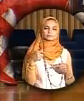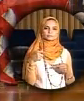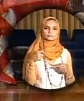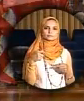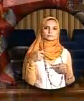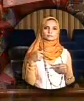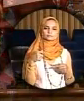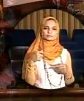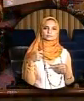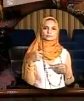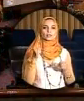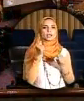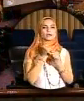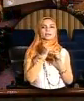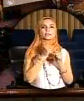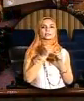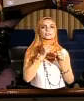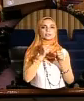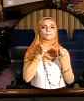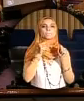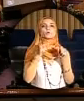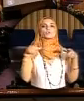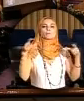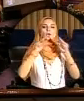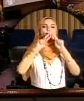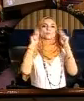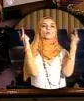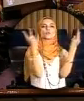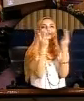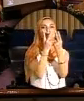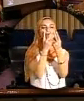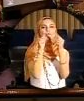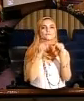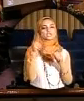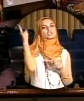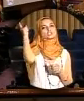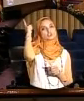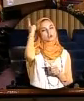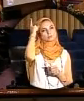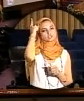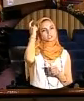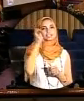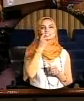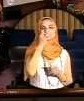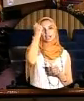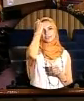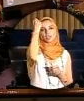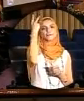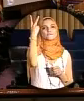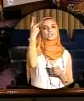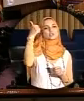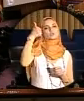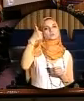Youth of Power, The Power of Youth. Youth speak, we listen. And ladies and gentlemen, listen we